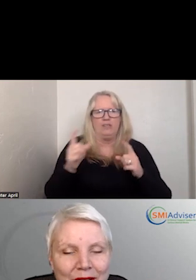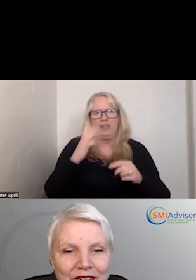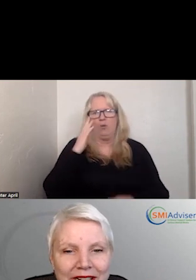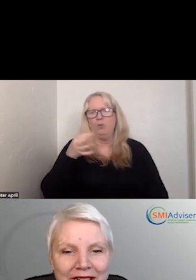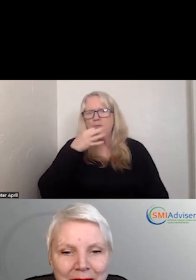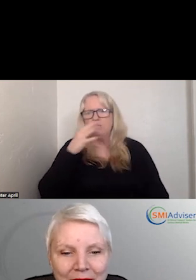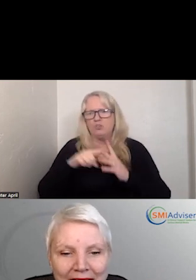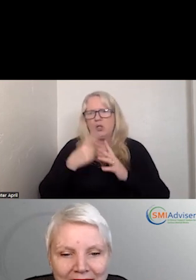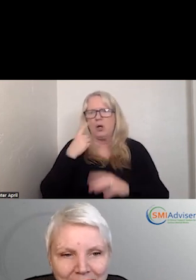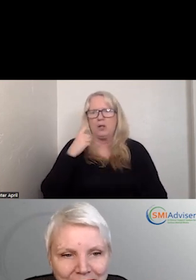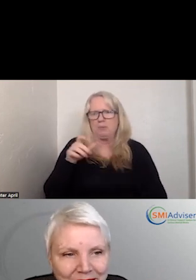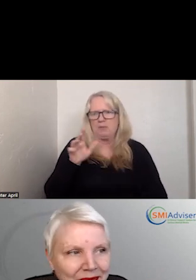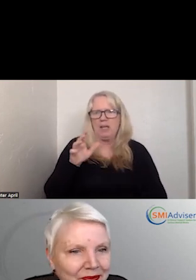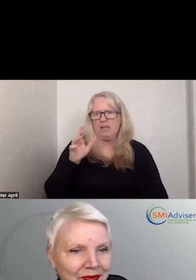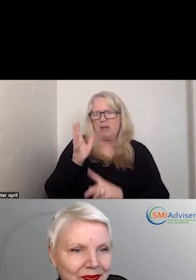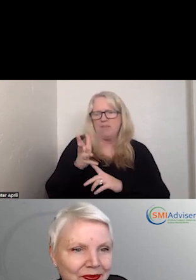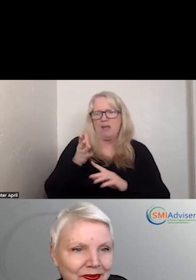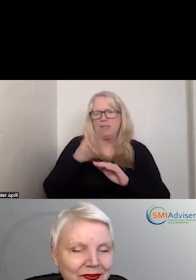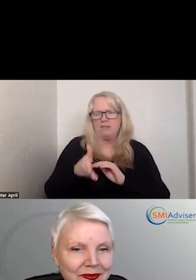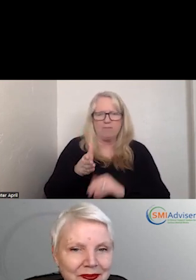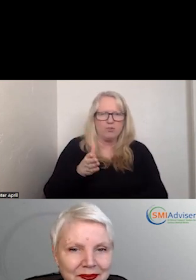Looking forward to hearing about that.